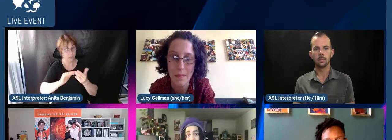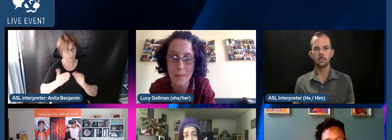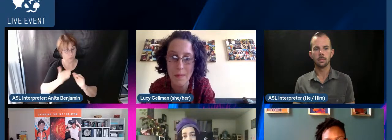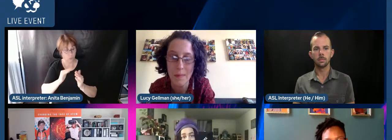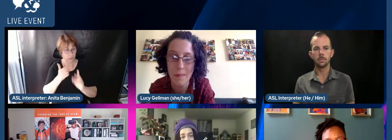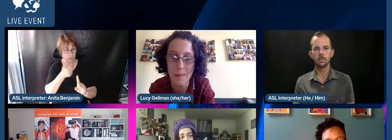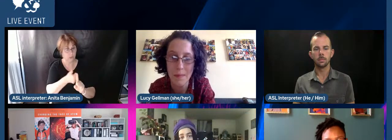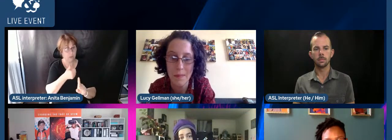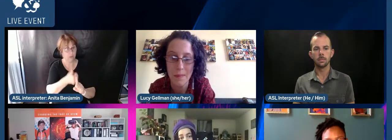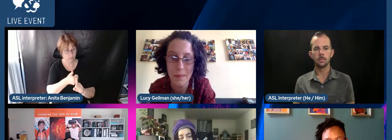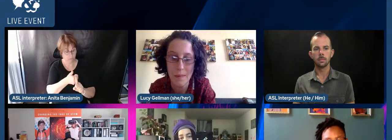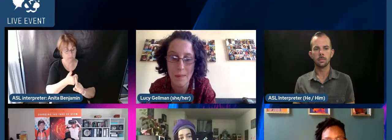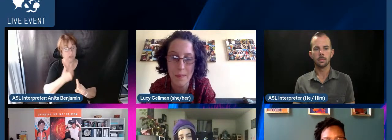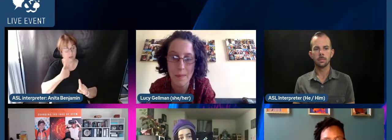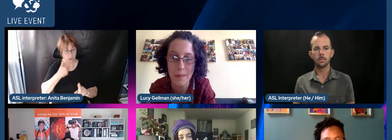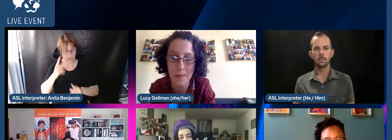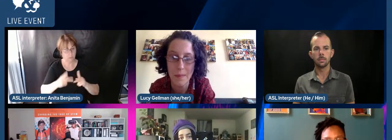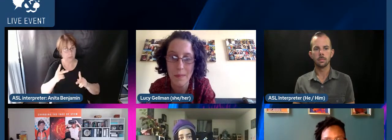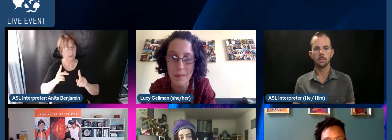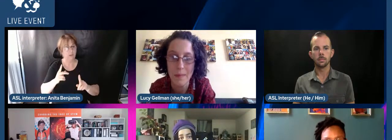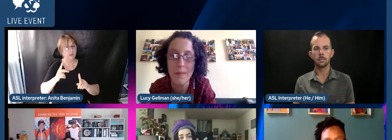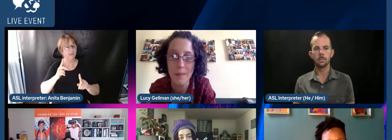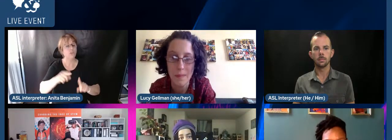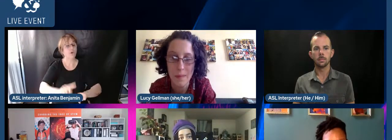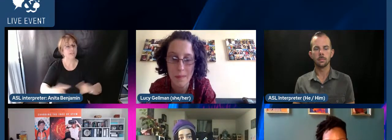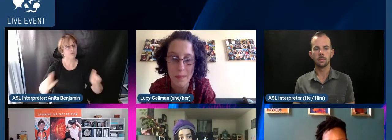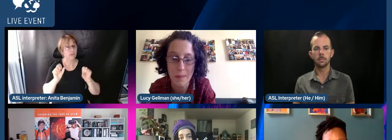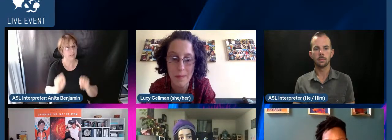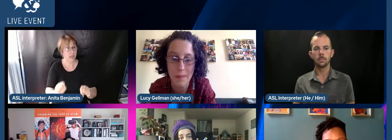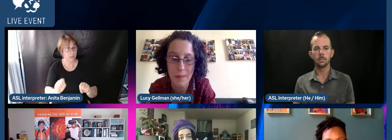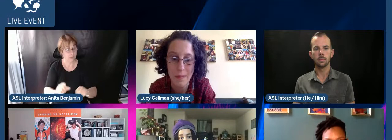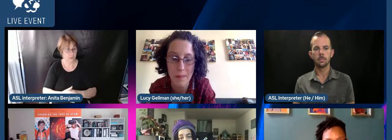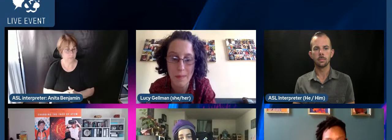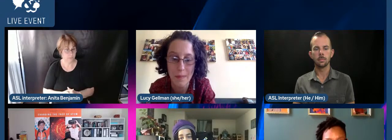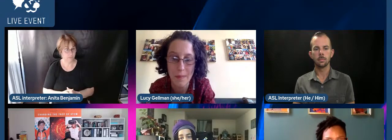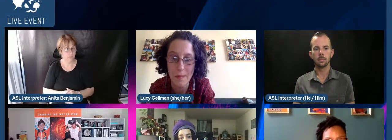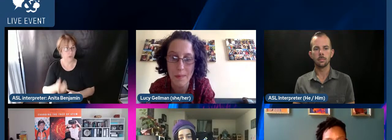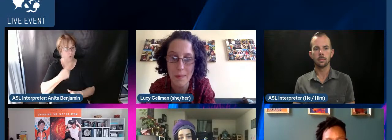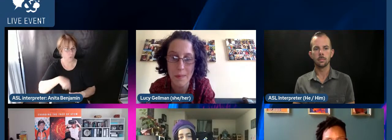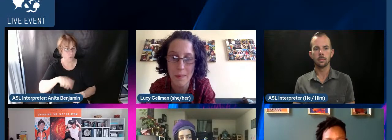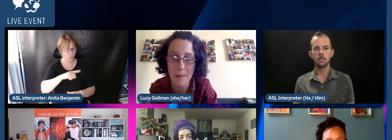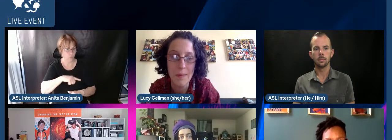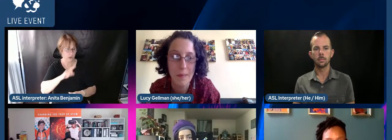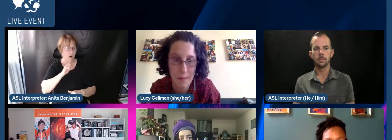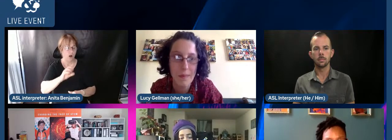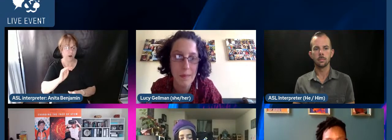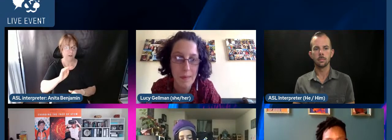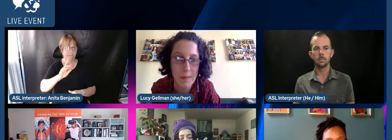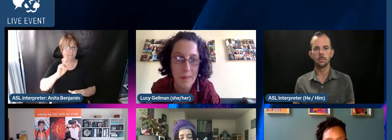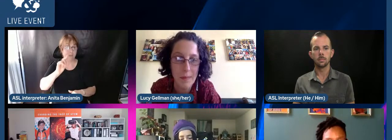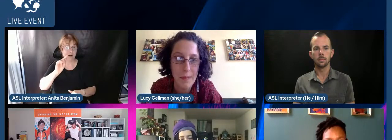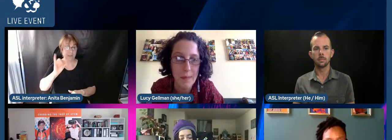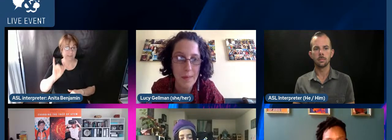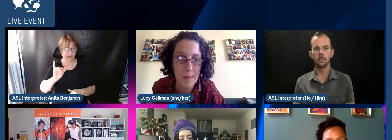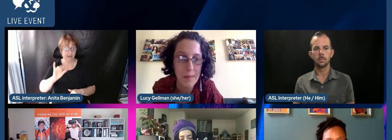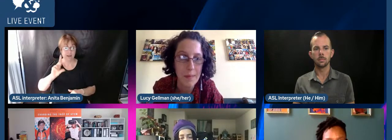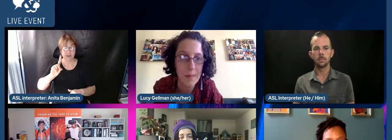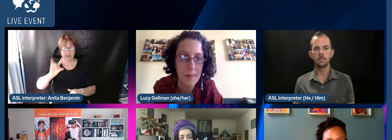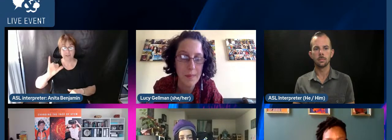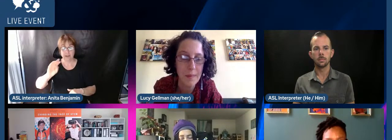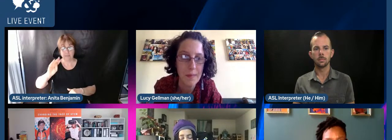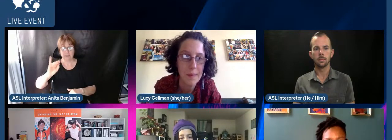is made up of people that are differently abled. But we are multidimensional people that I do not